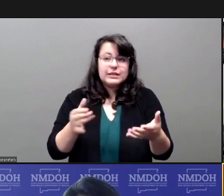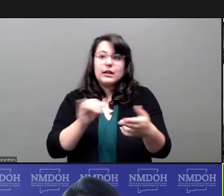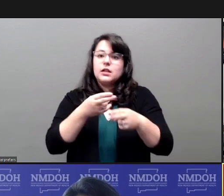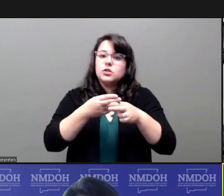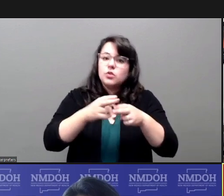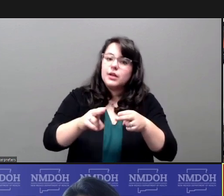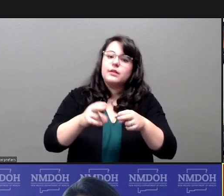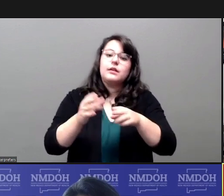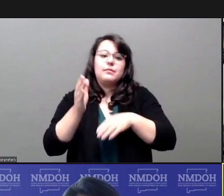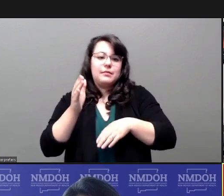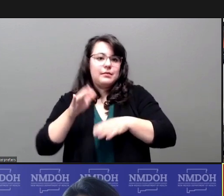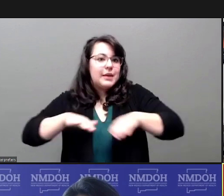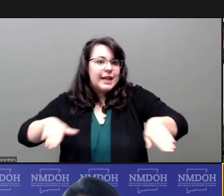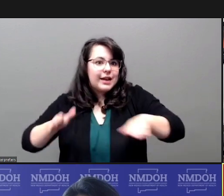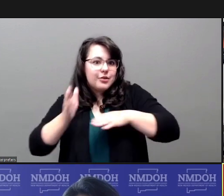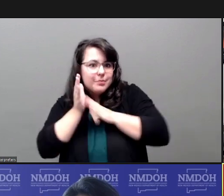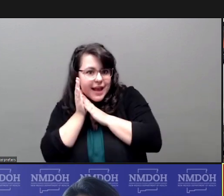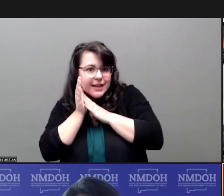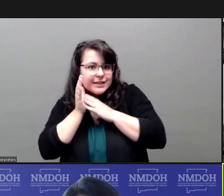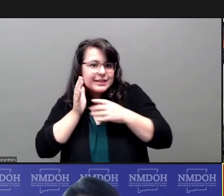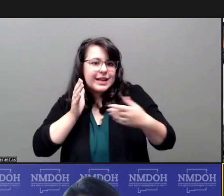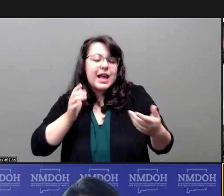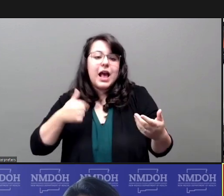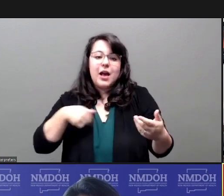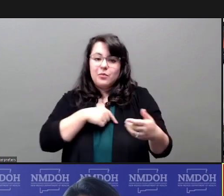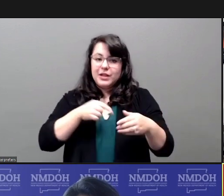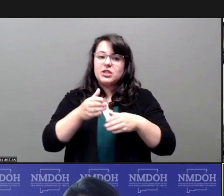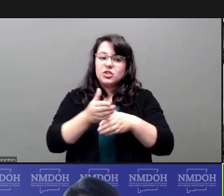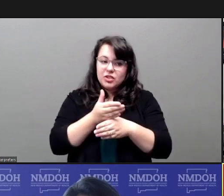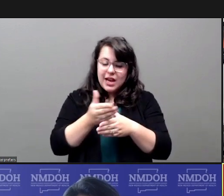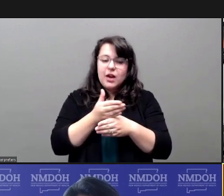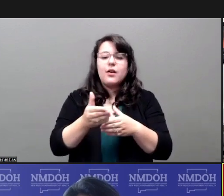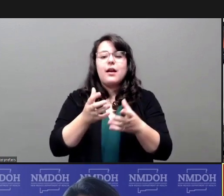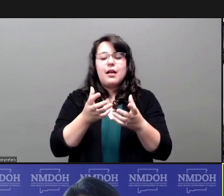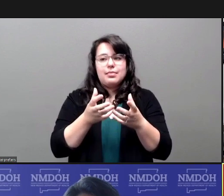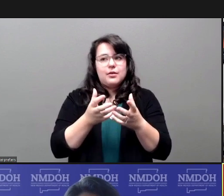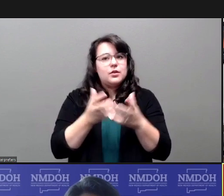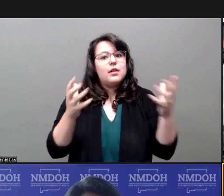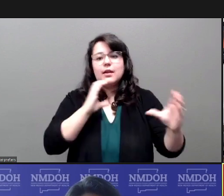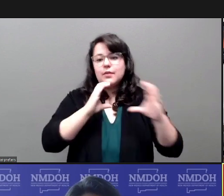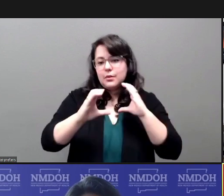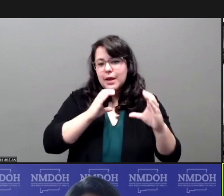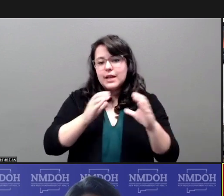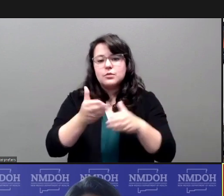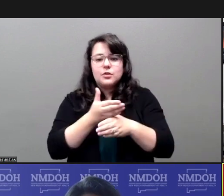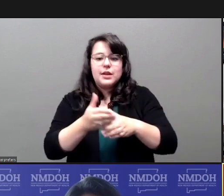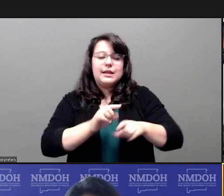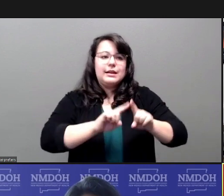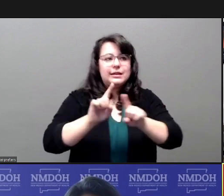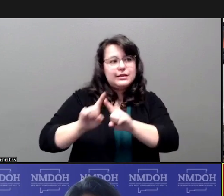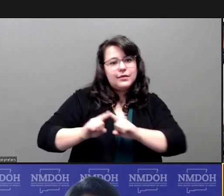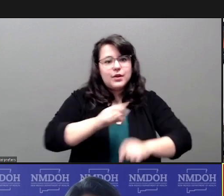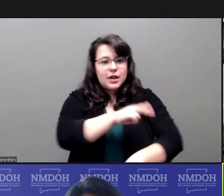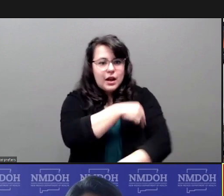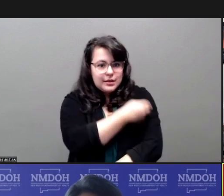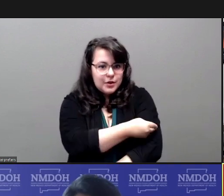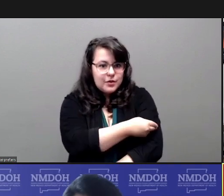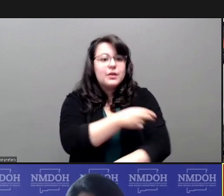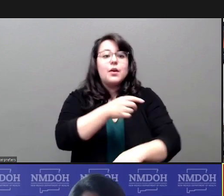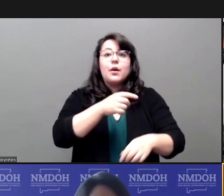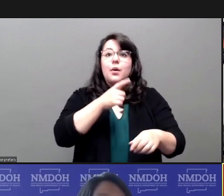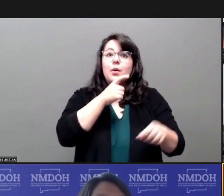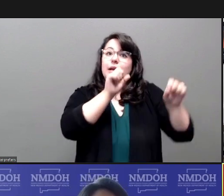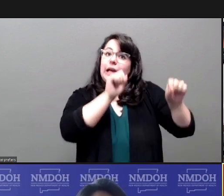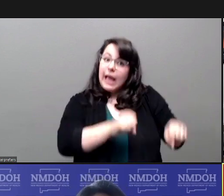pediatric beds. And we do share, there's a lot of communication between the different hospitals who can support